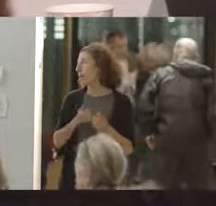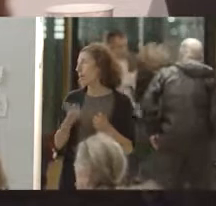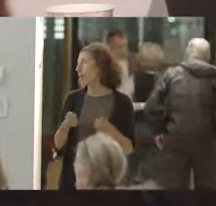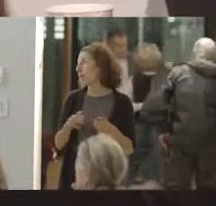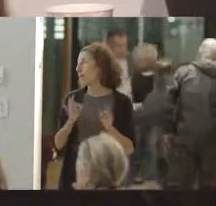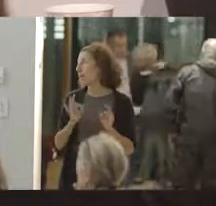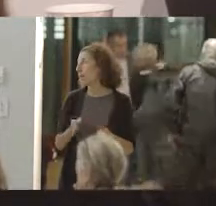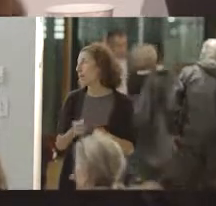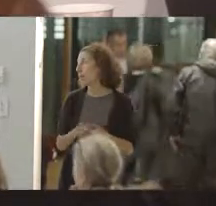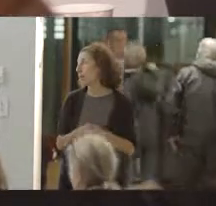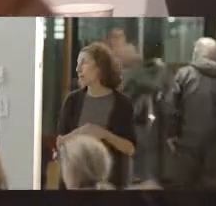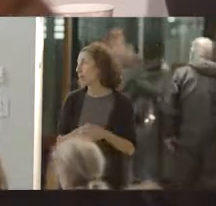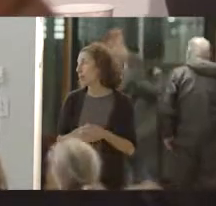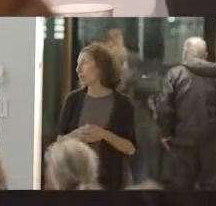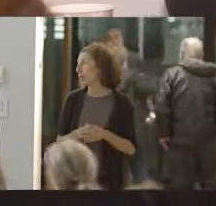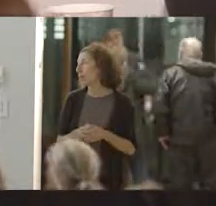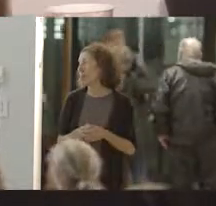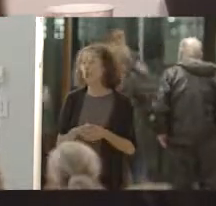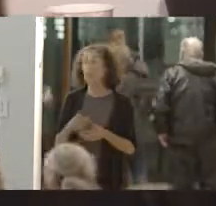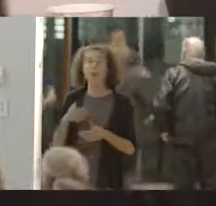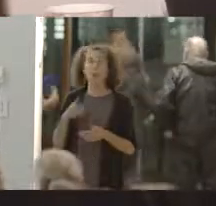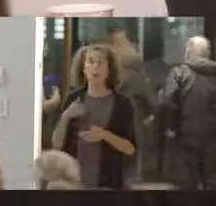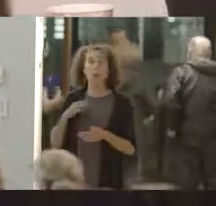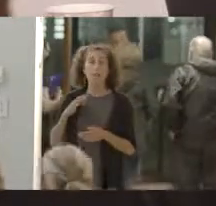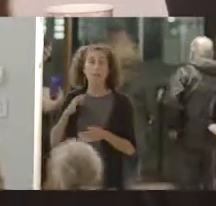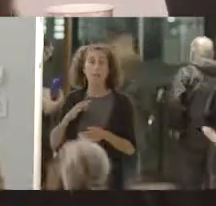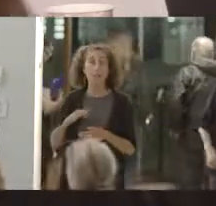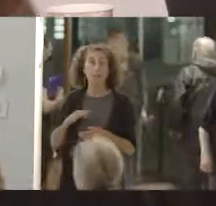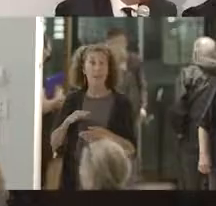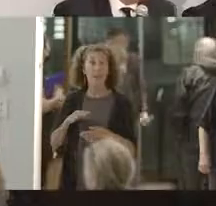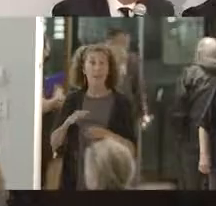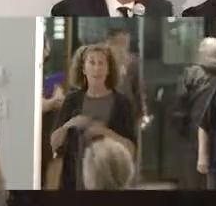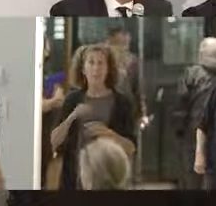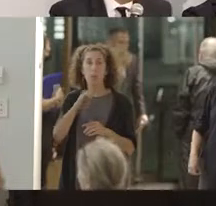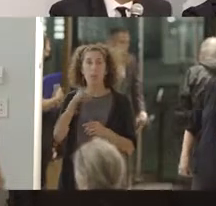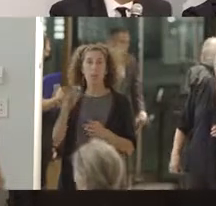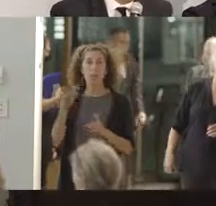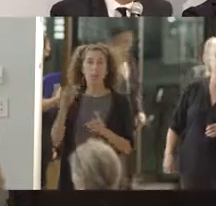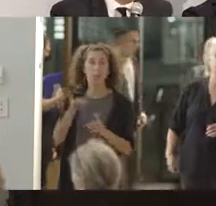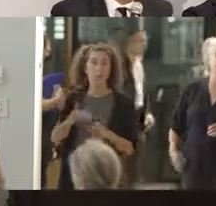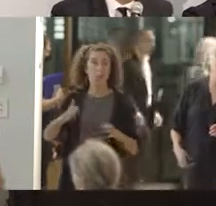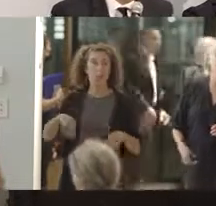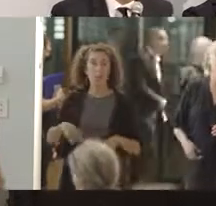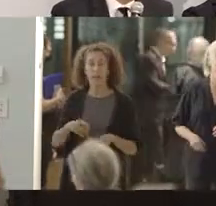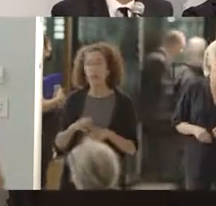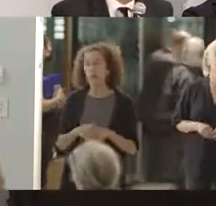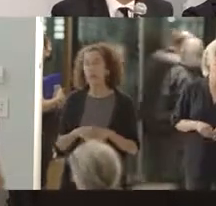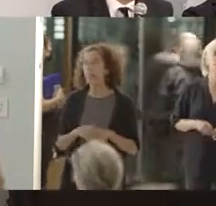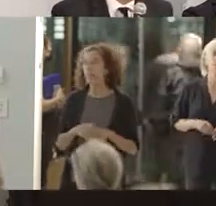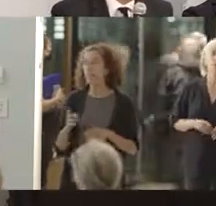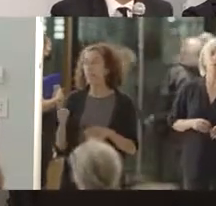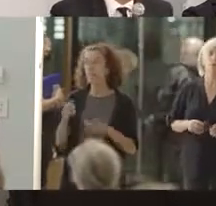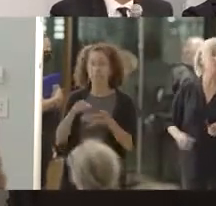just has potential merit. We're just not there yet. But it may be reconfiguring where that median is. Will we at